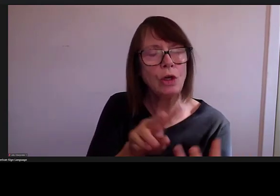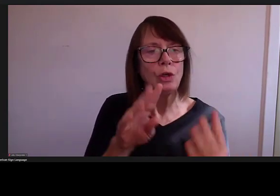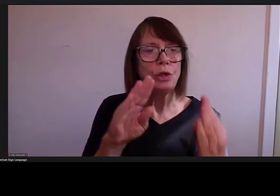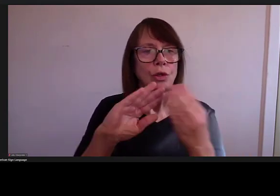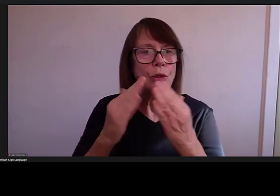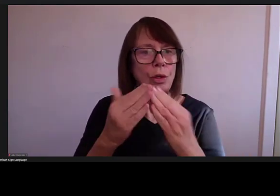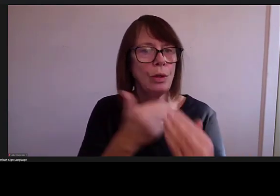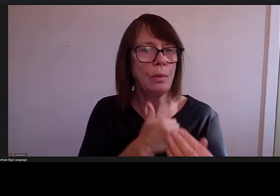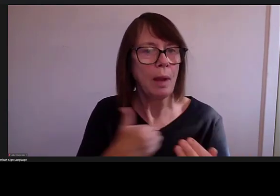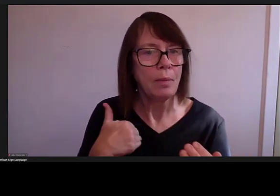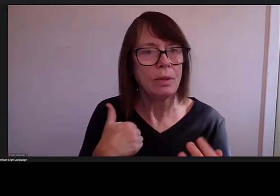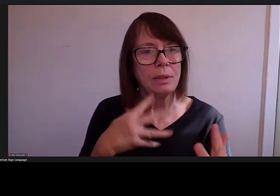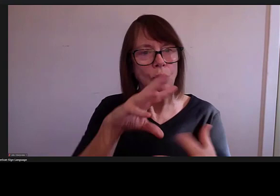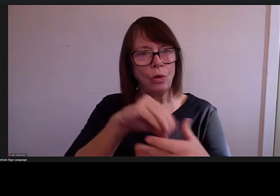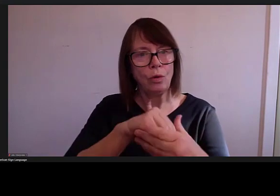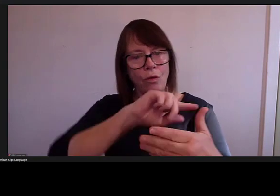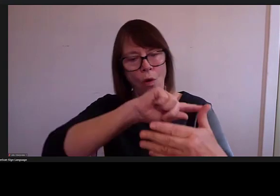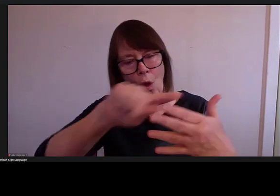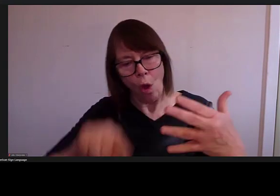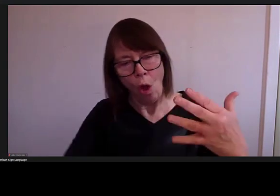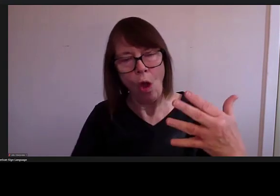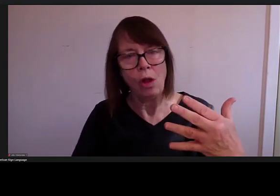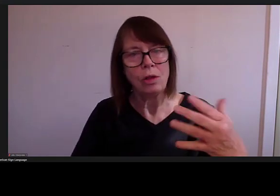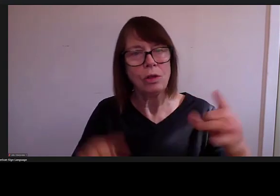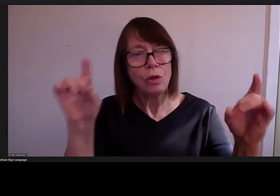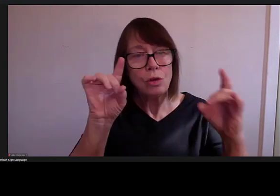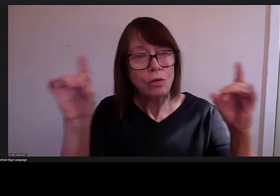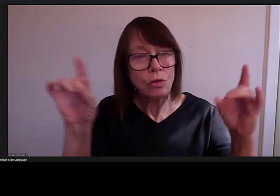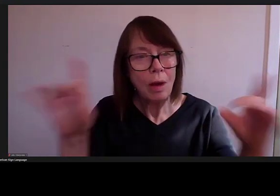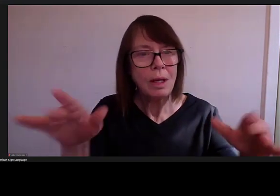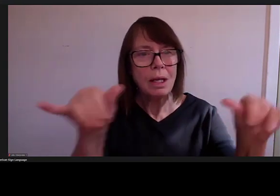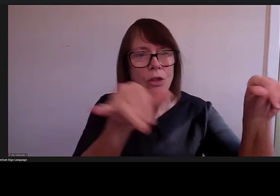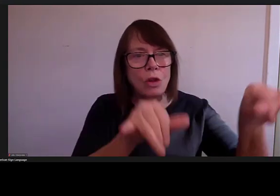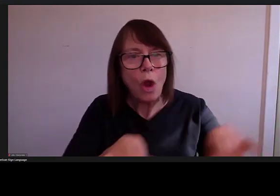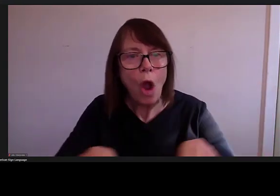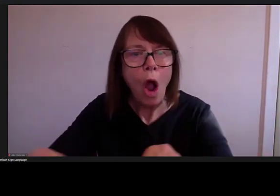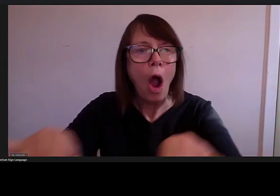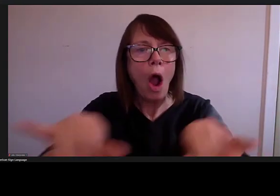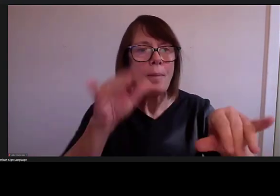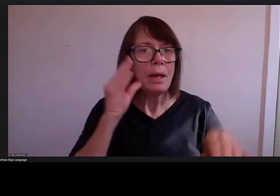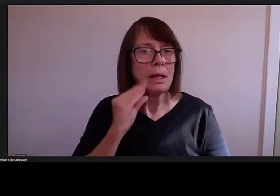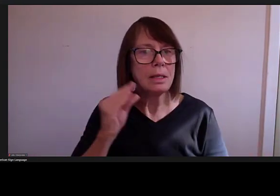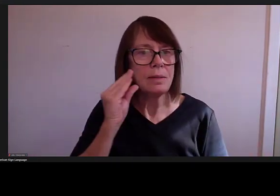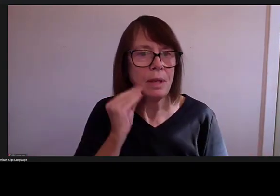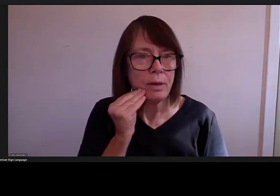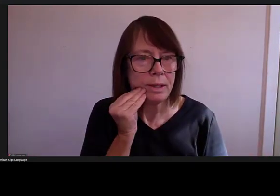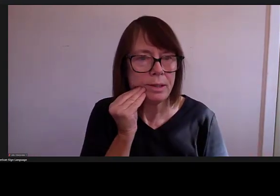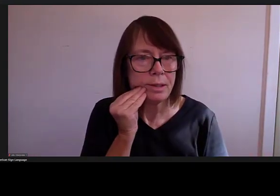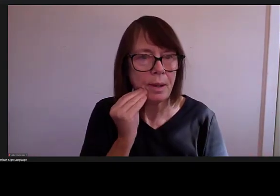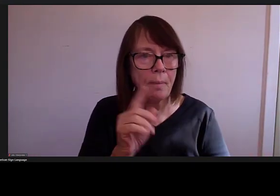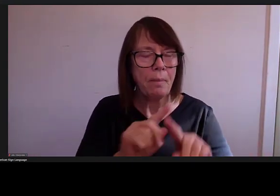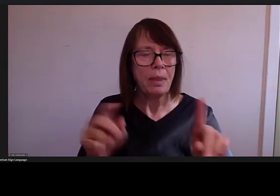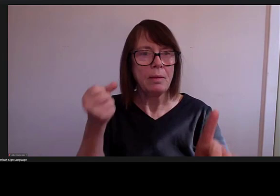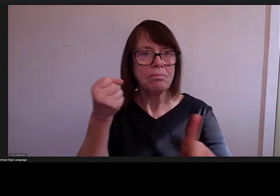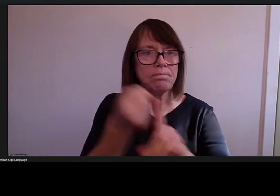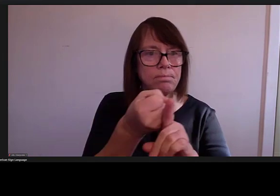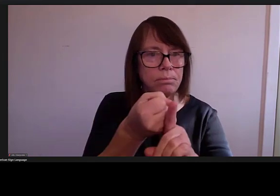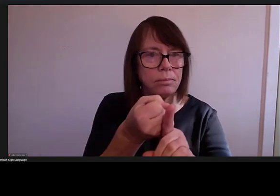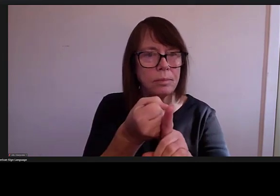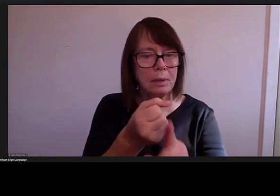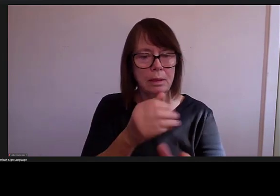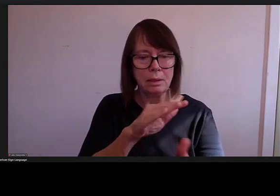about the following: that trauma is a common experience, that the impact of trauma can be central to